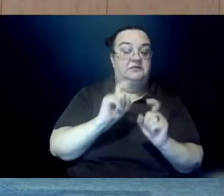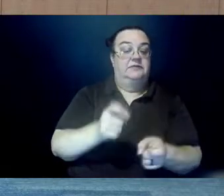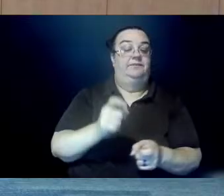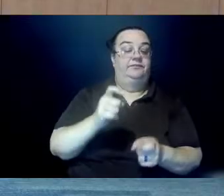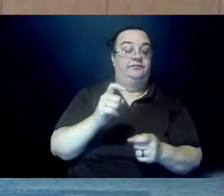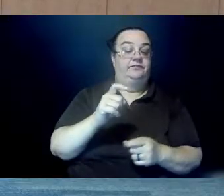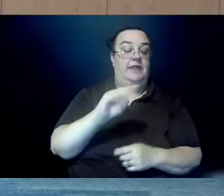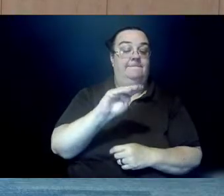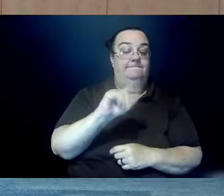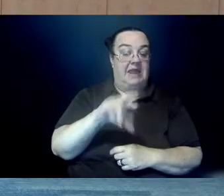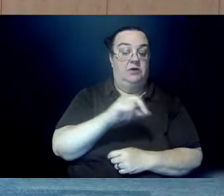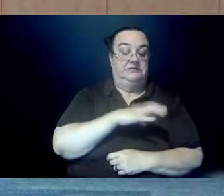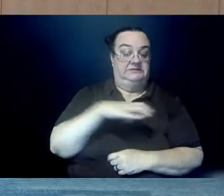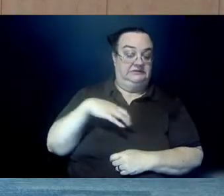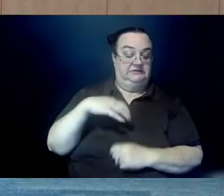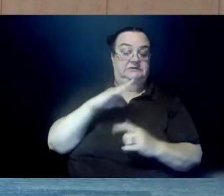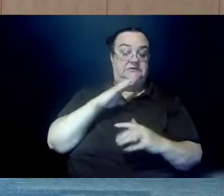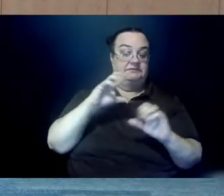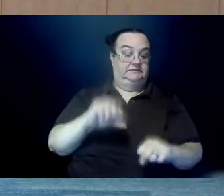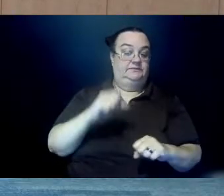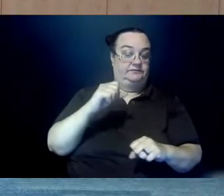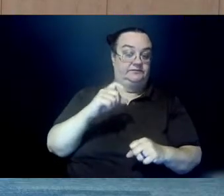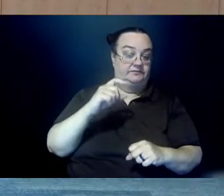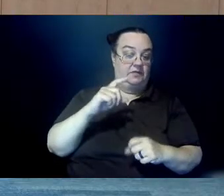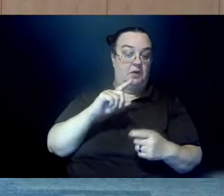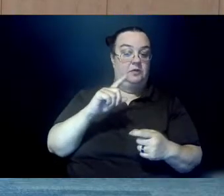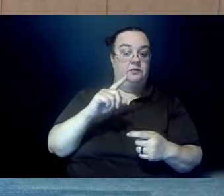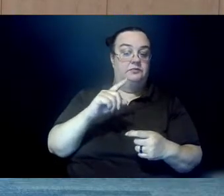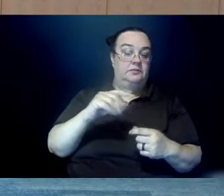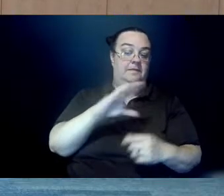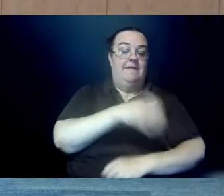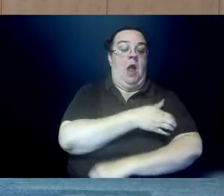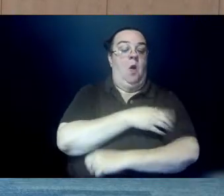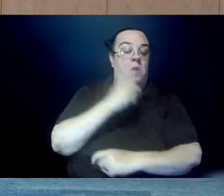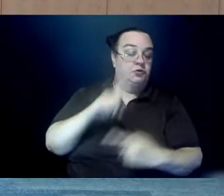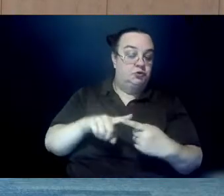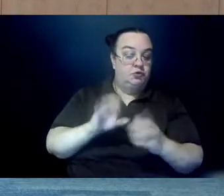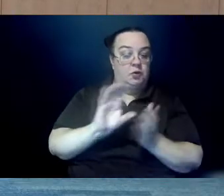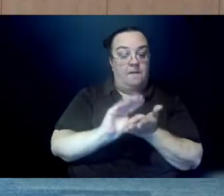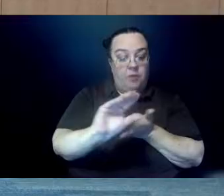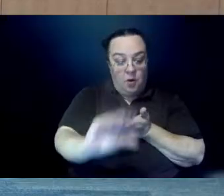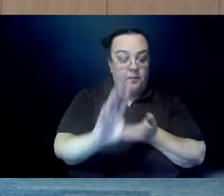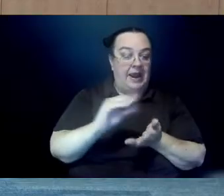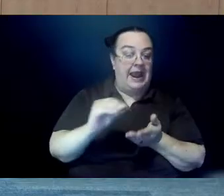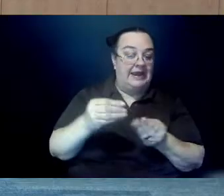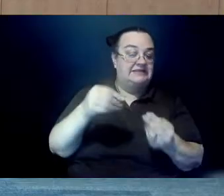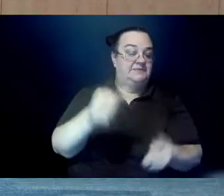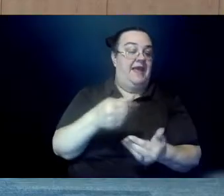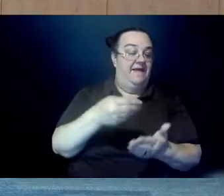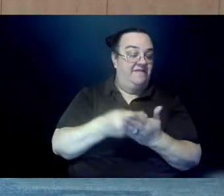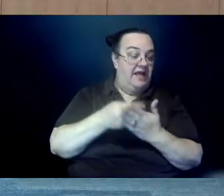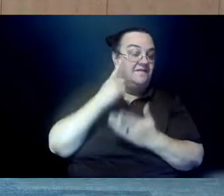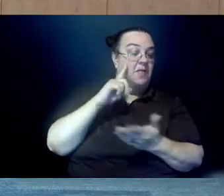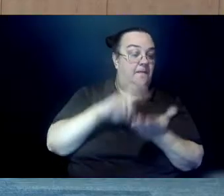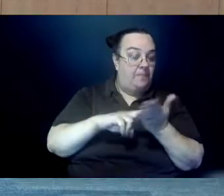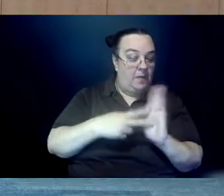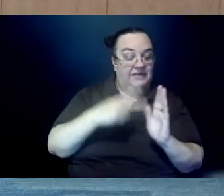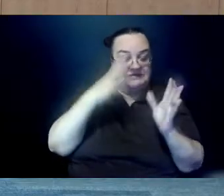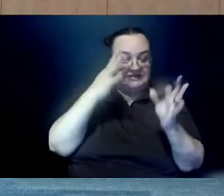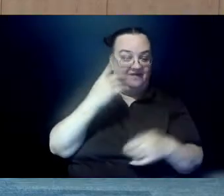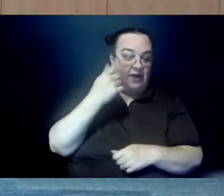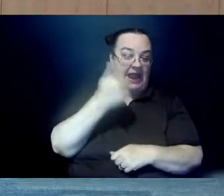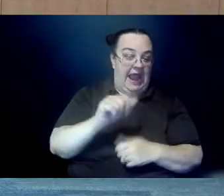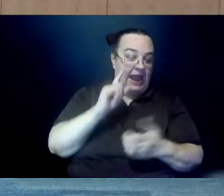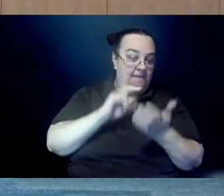for any purpose deemed to be public, and whereas each fiscal year of the town commences on July 1 and ends